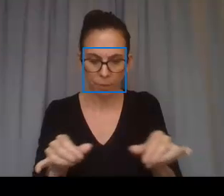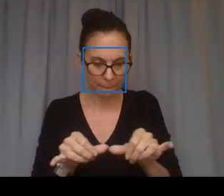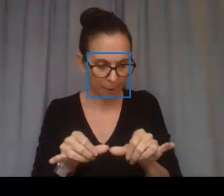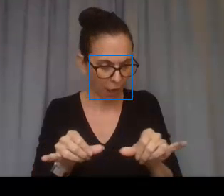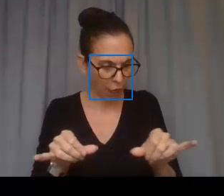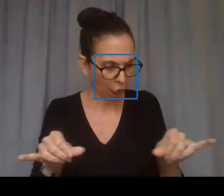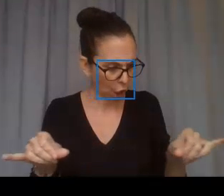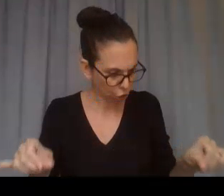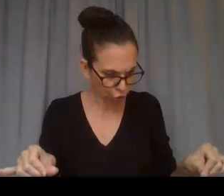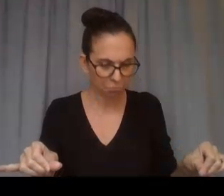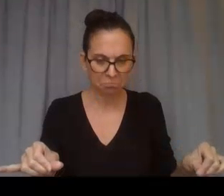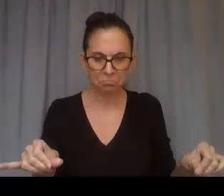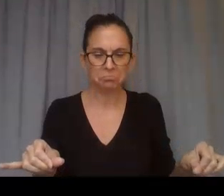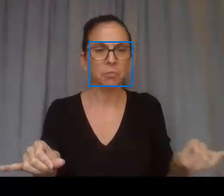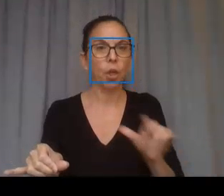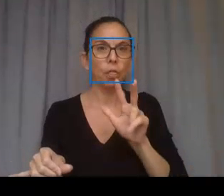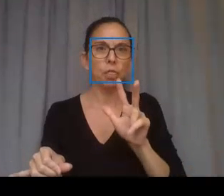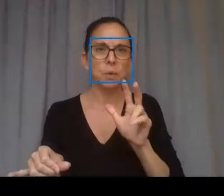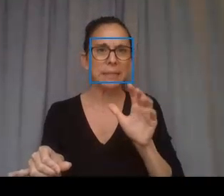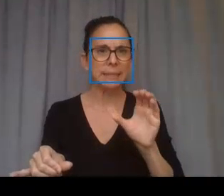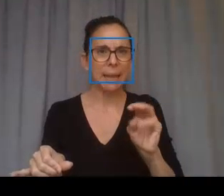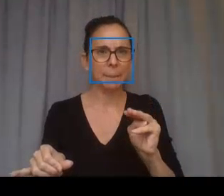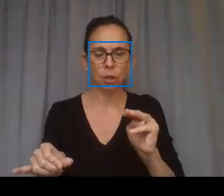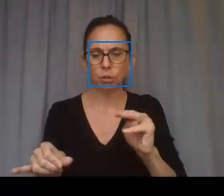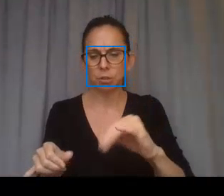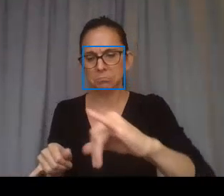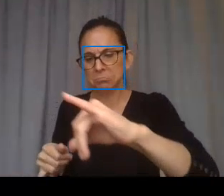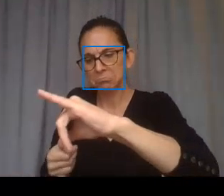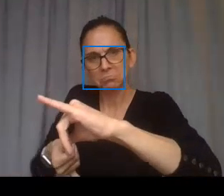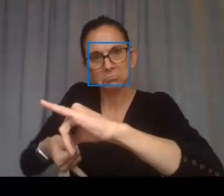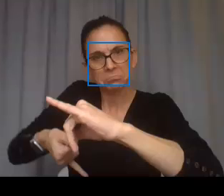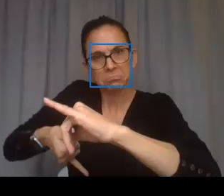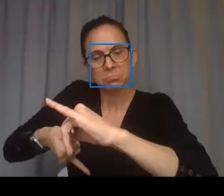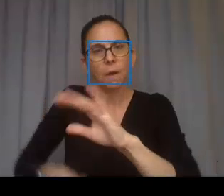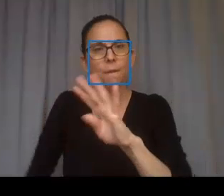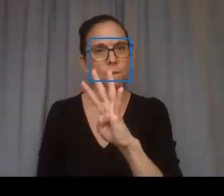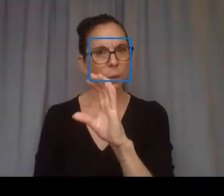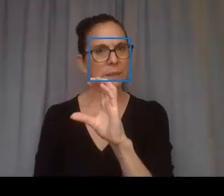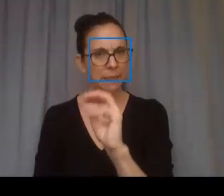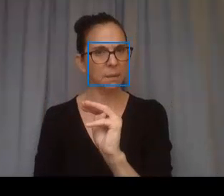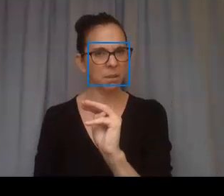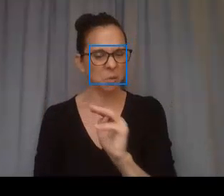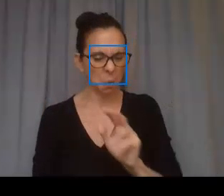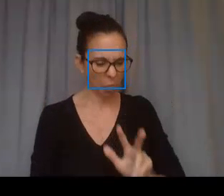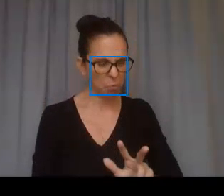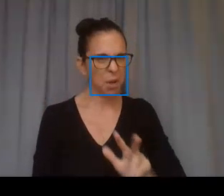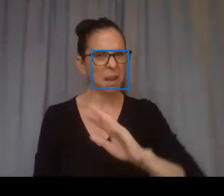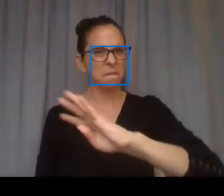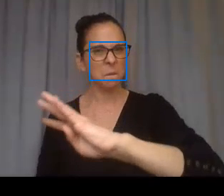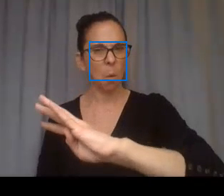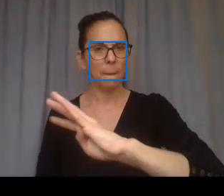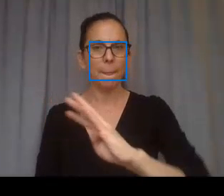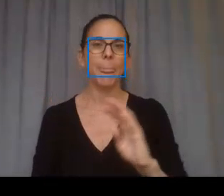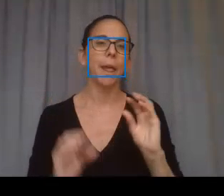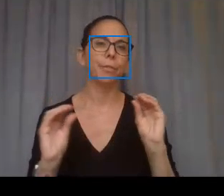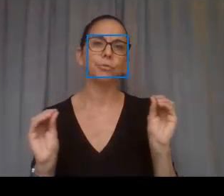measure one side to be 3 centimeters and one side to be 4 centimeters. Now, I'll tell you right now that there's not a